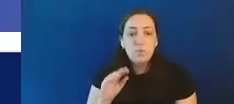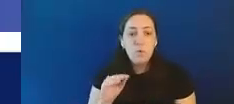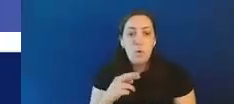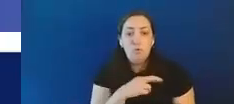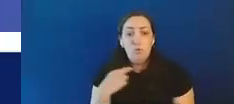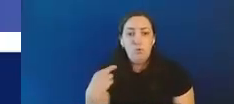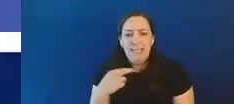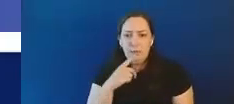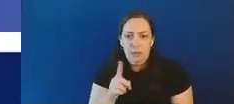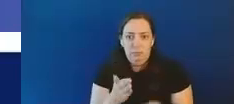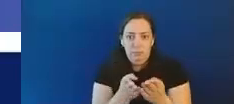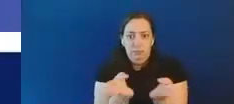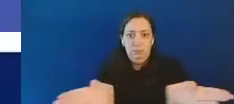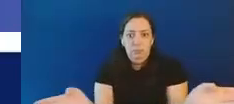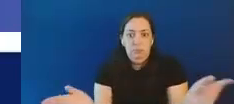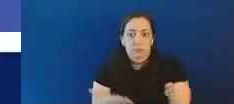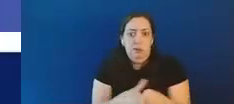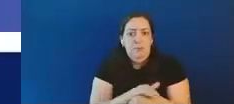condition is actually quite broad.